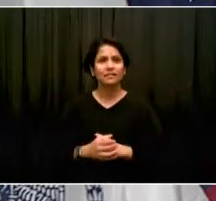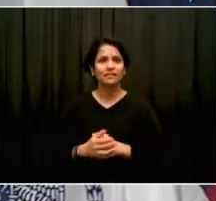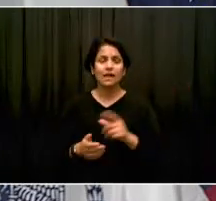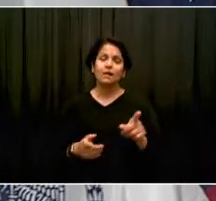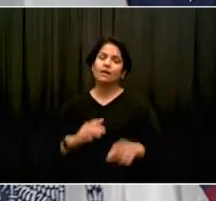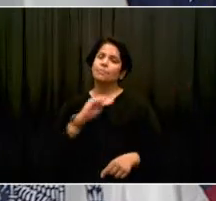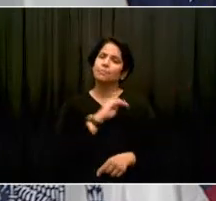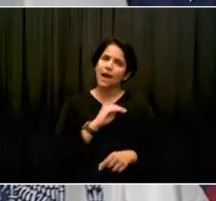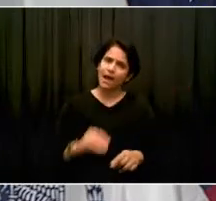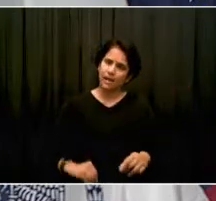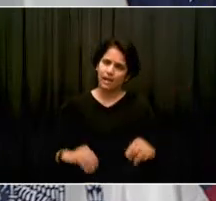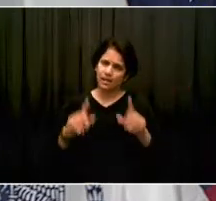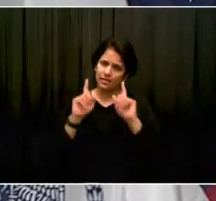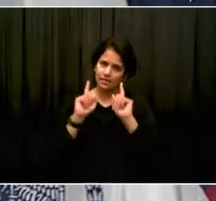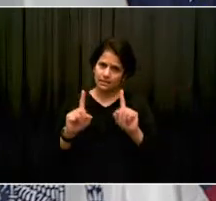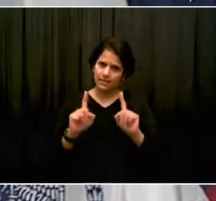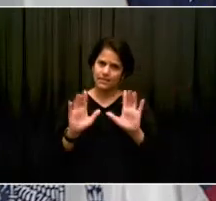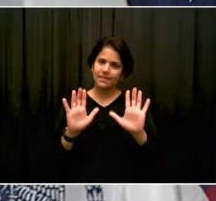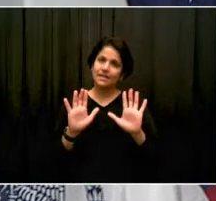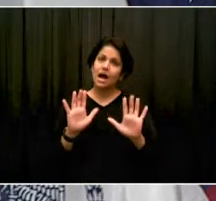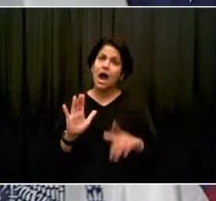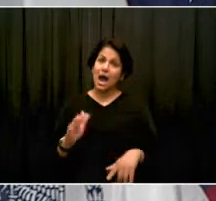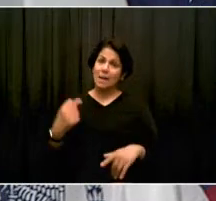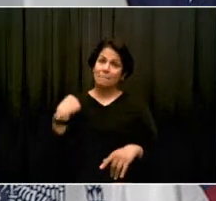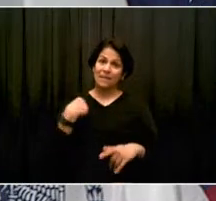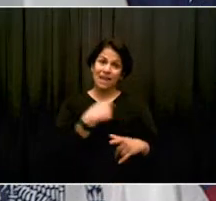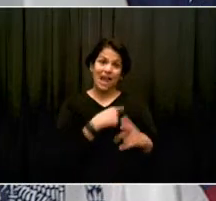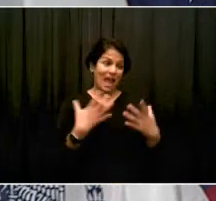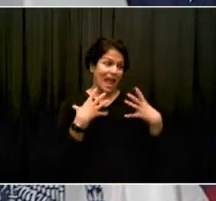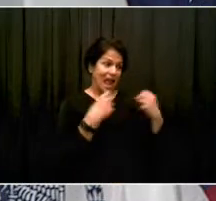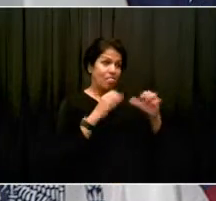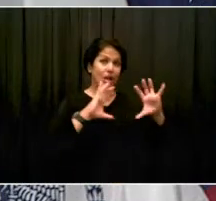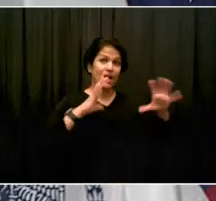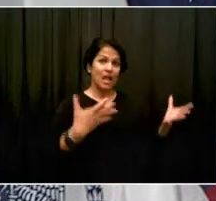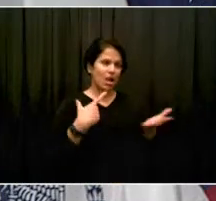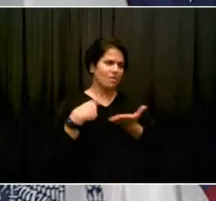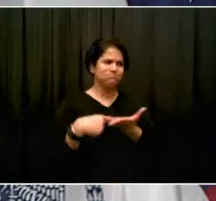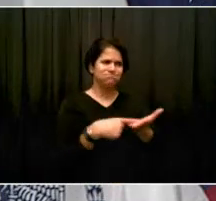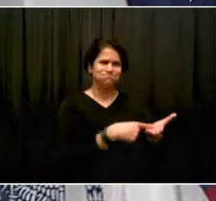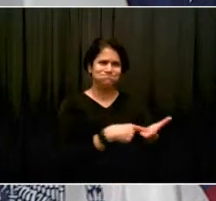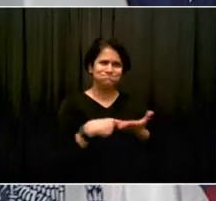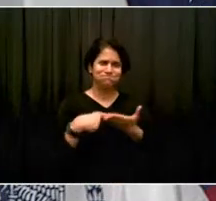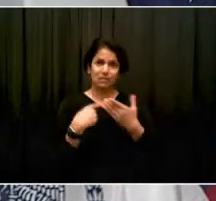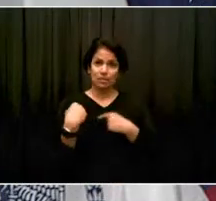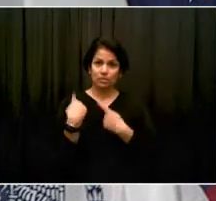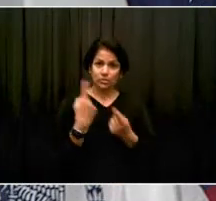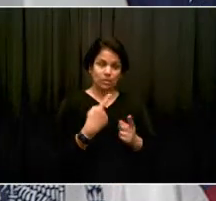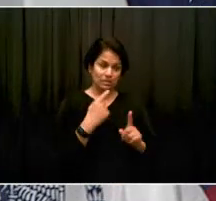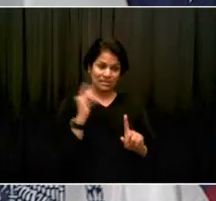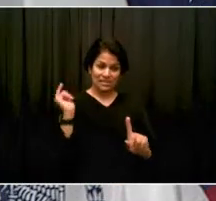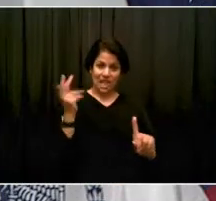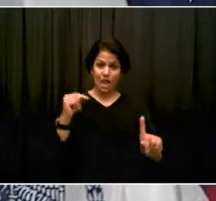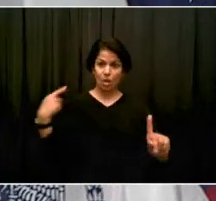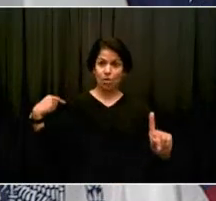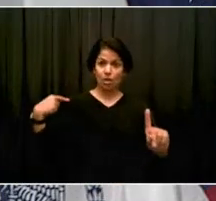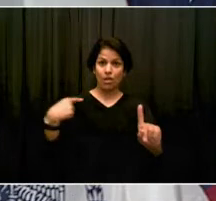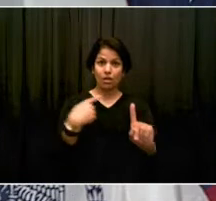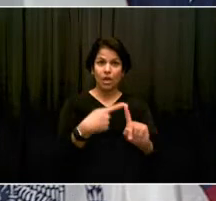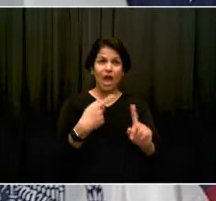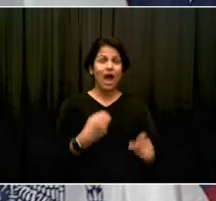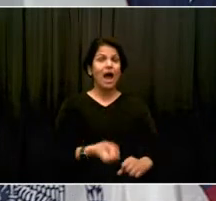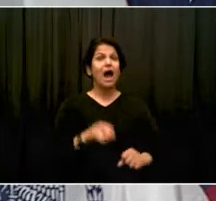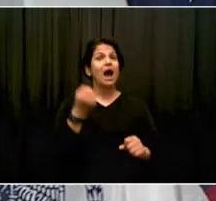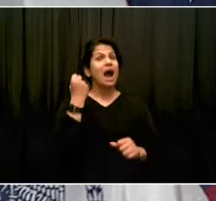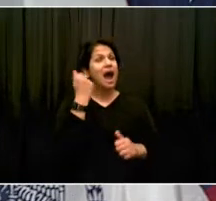the healthcare team and I have been saying this since January, is that we want people to assume to keep your masks on through June.